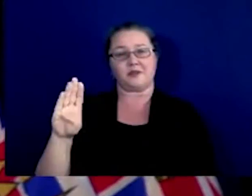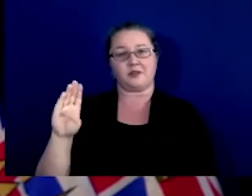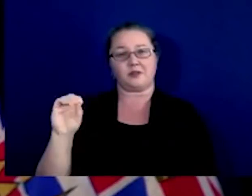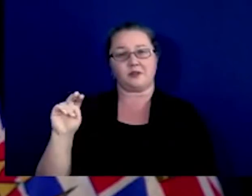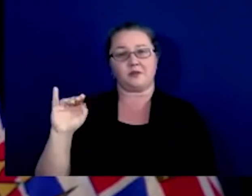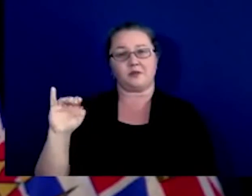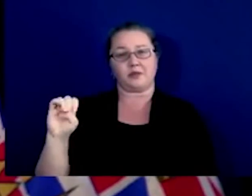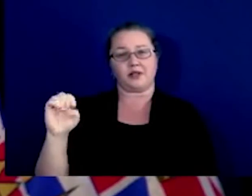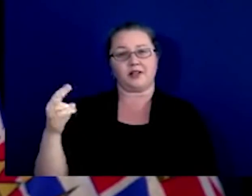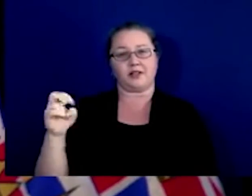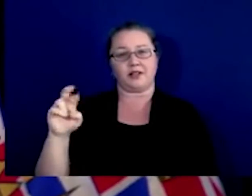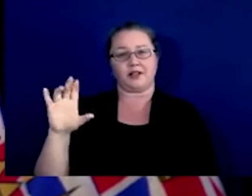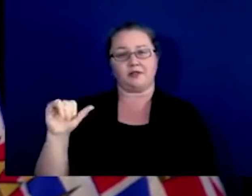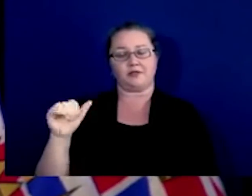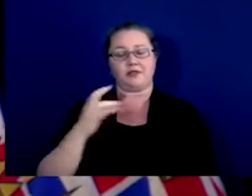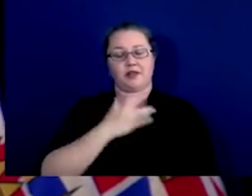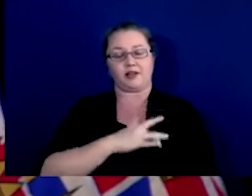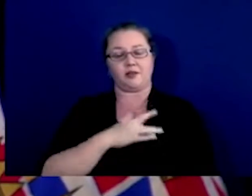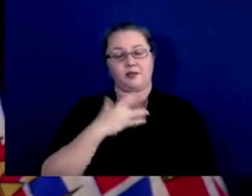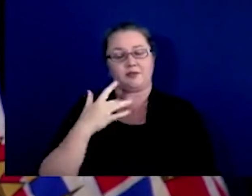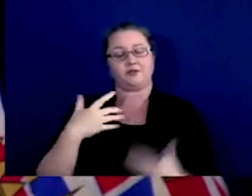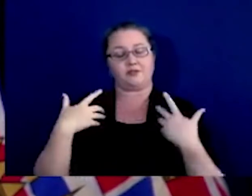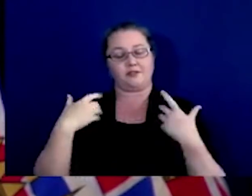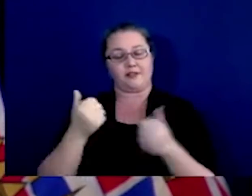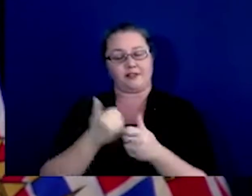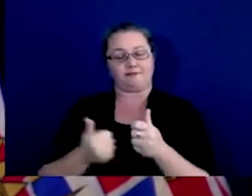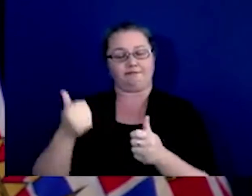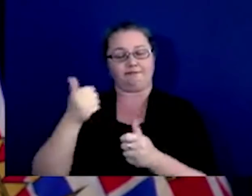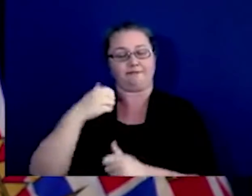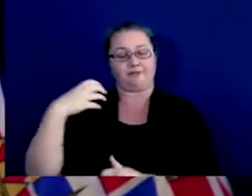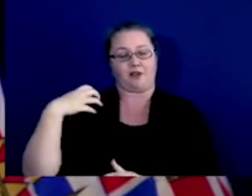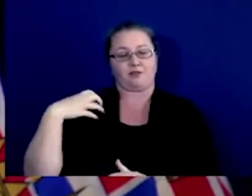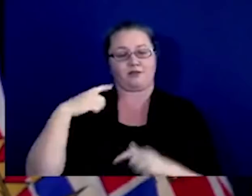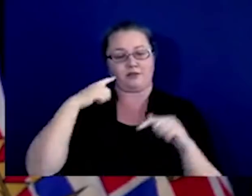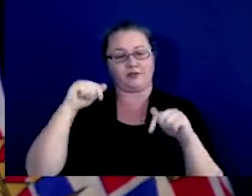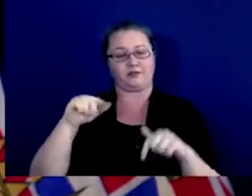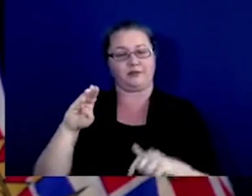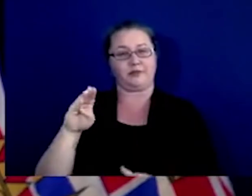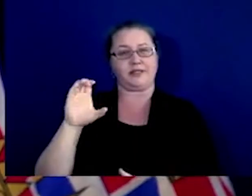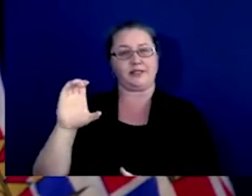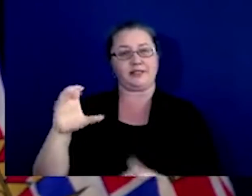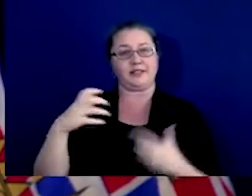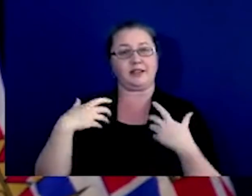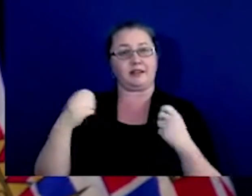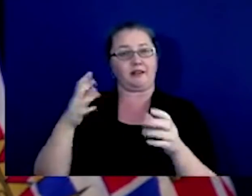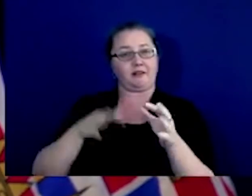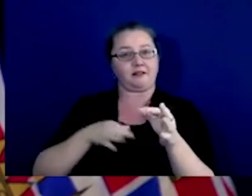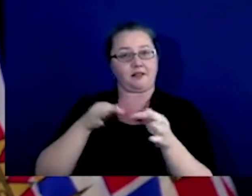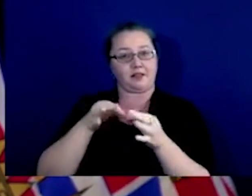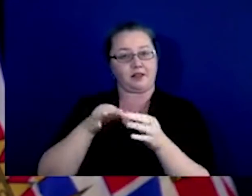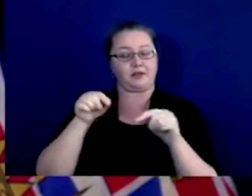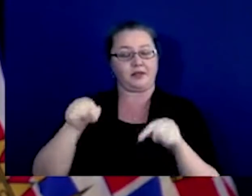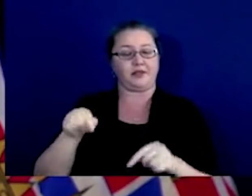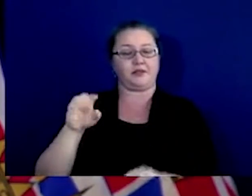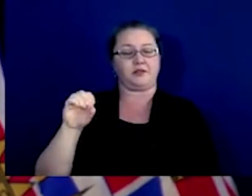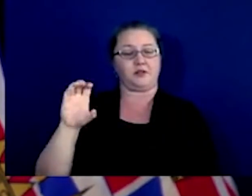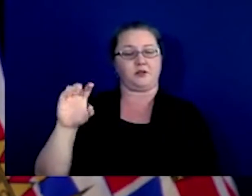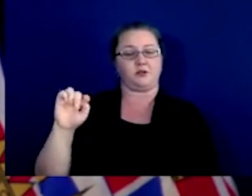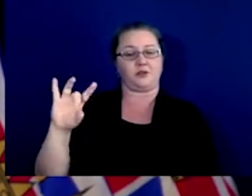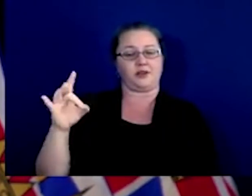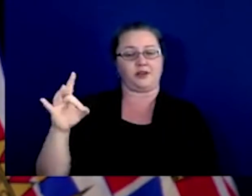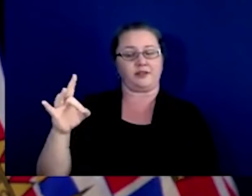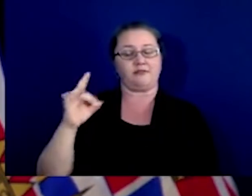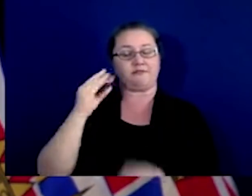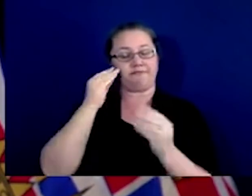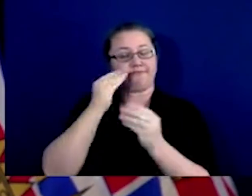So for today, we have a total of 110 new cases who've been diagnosed with COVID-19, including one epidemiologically